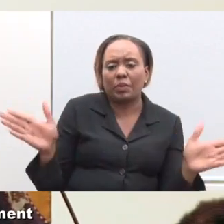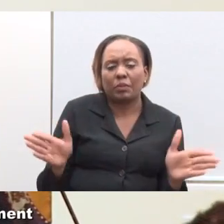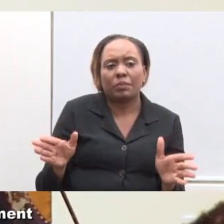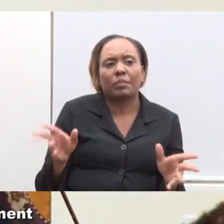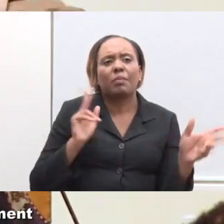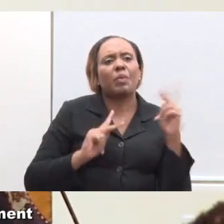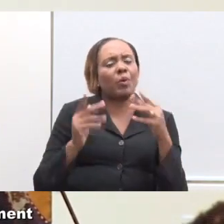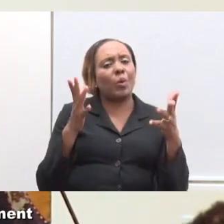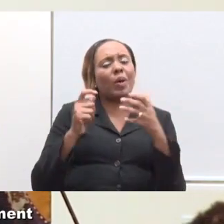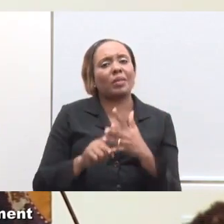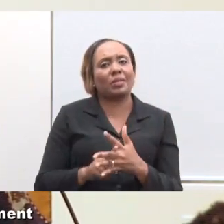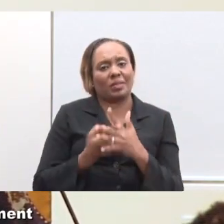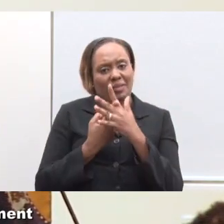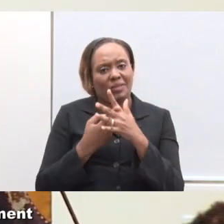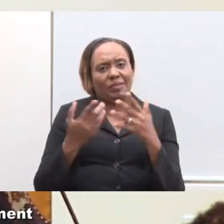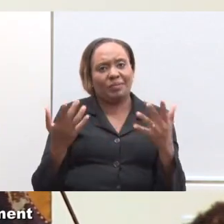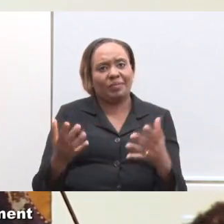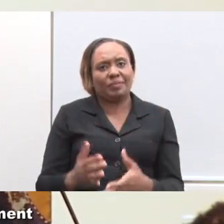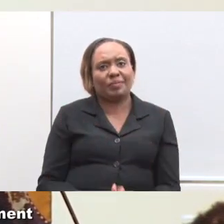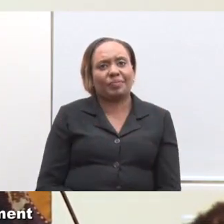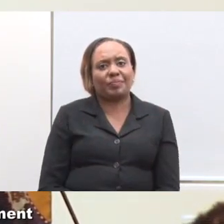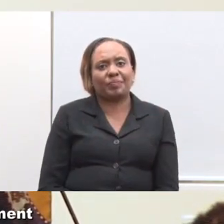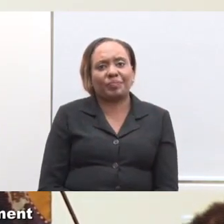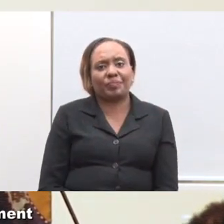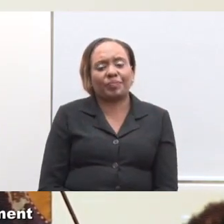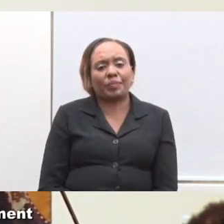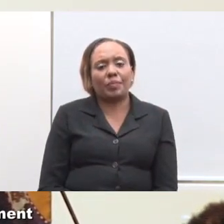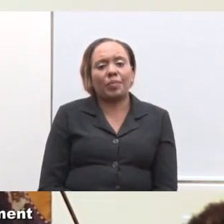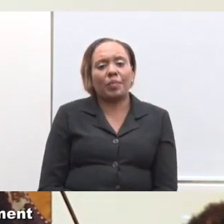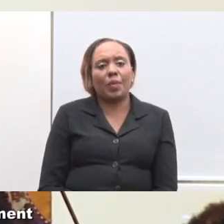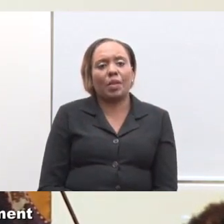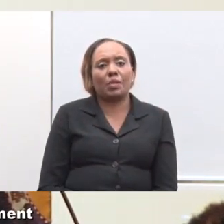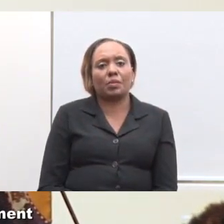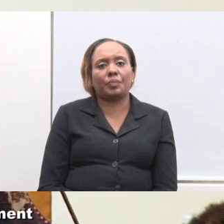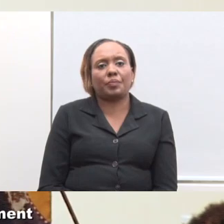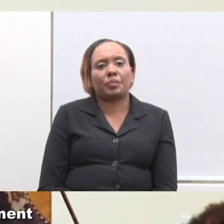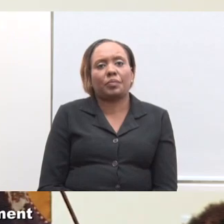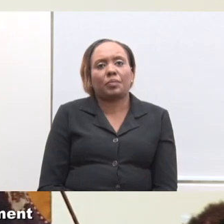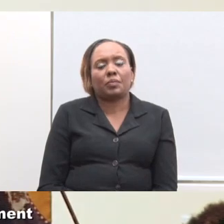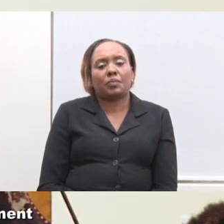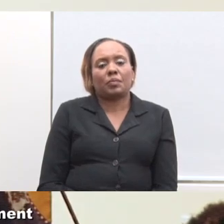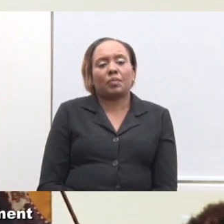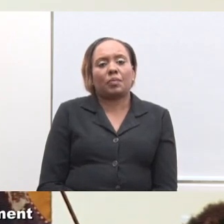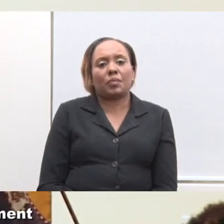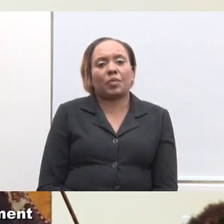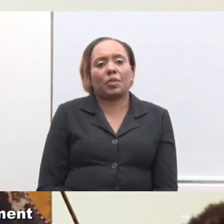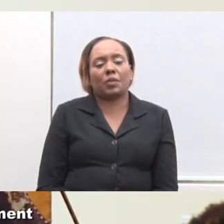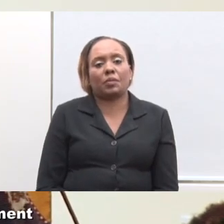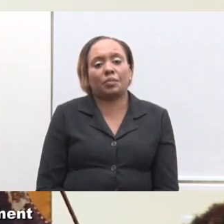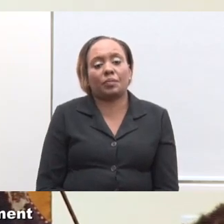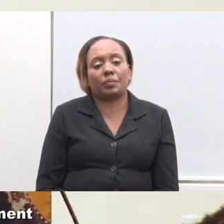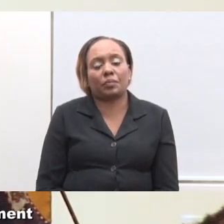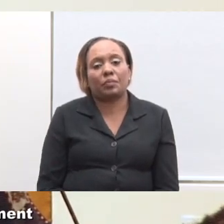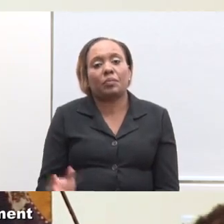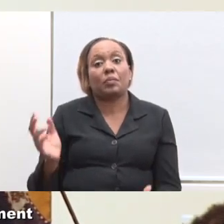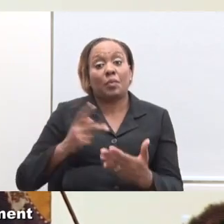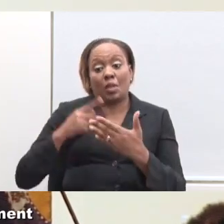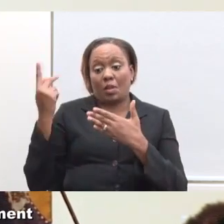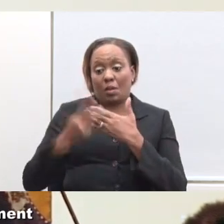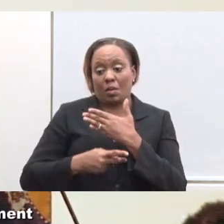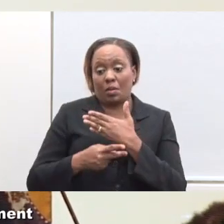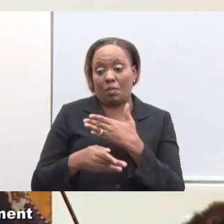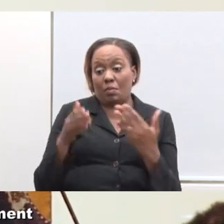start. But I go further. This program, even though we have an aggressive program to start as a government of our